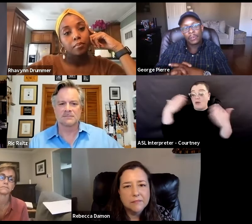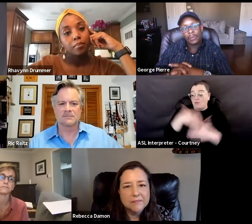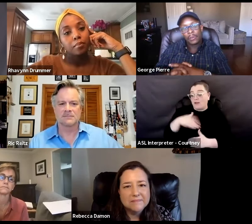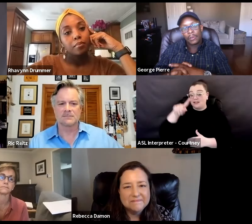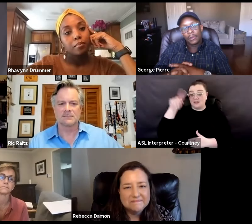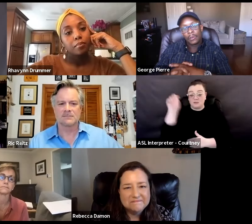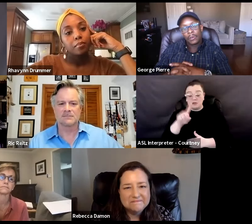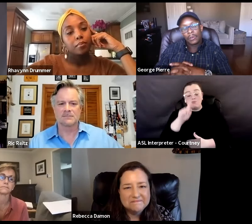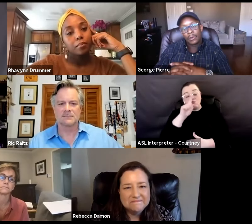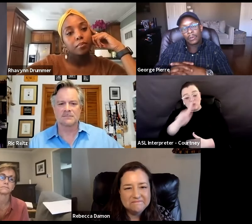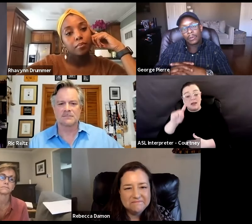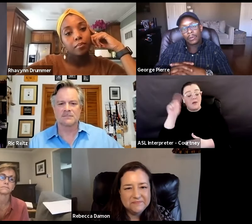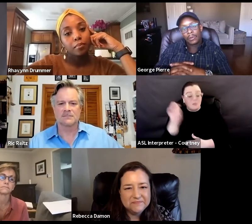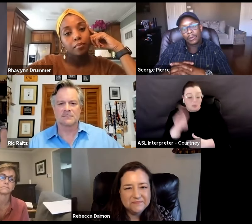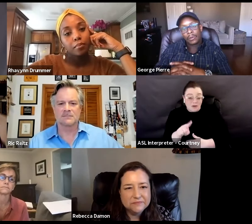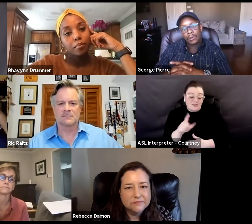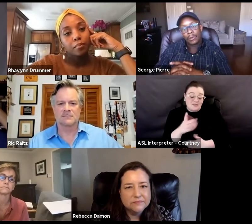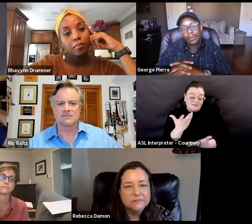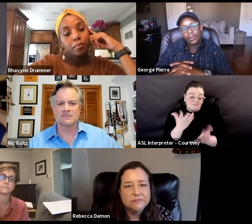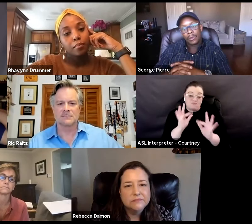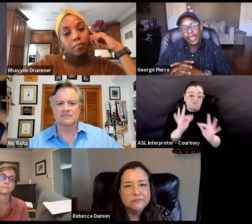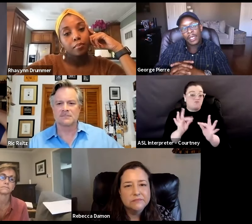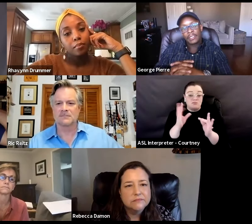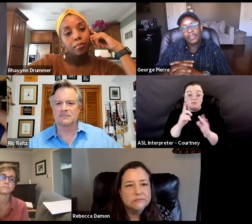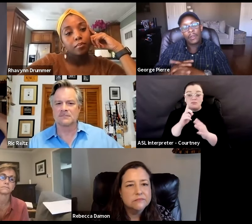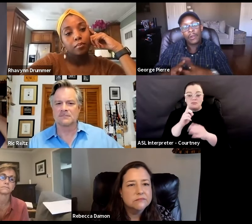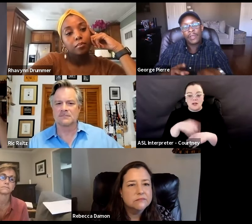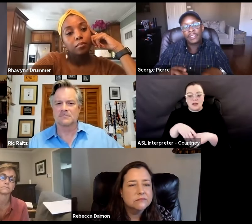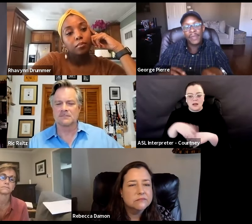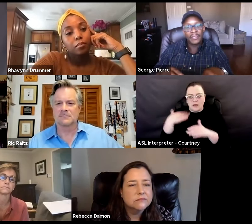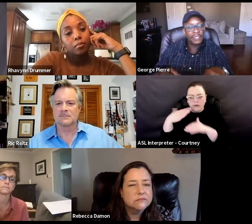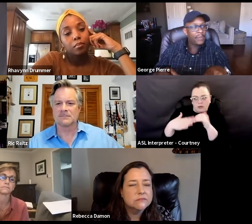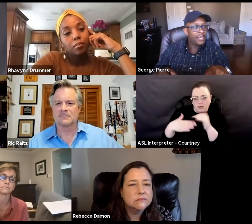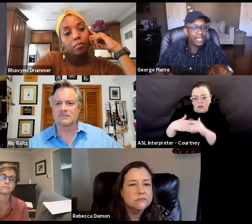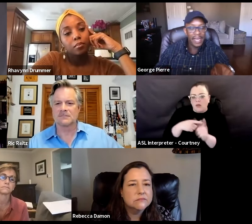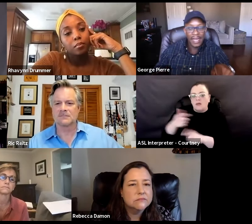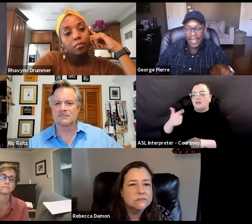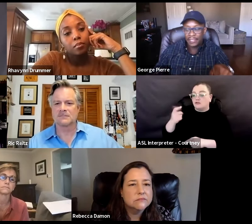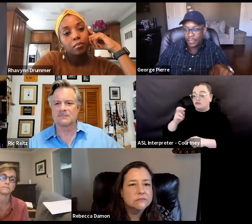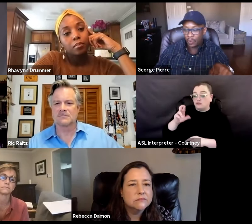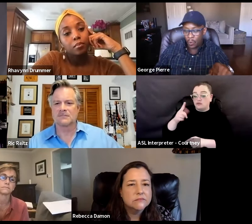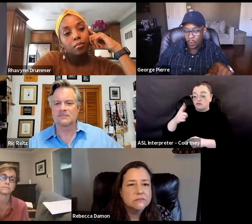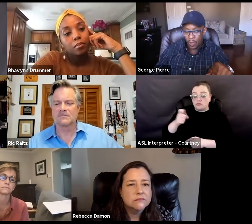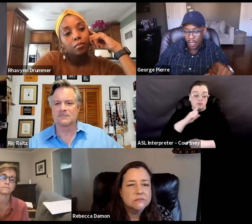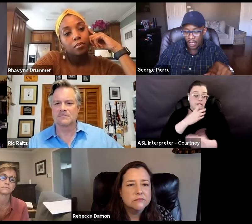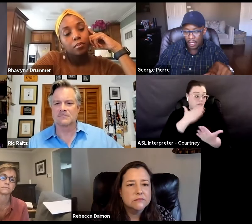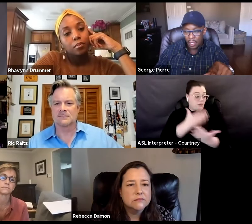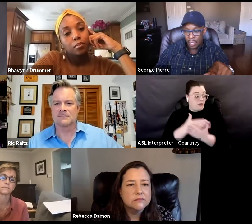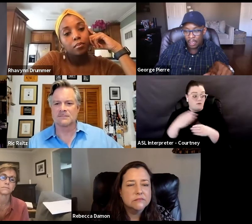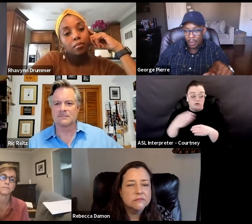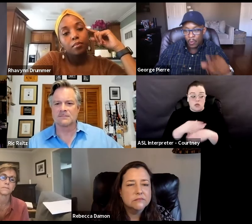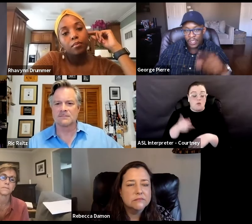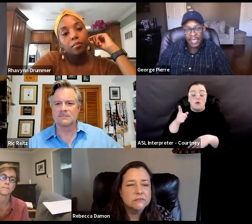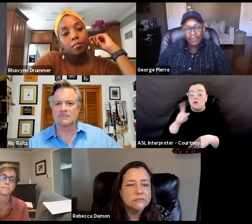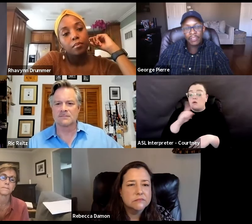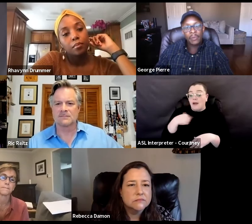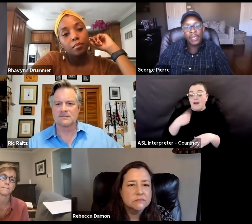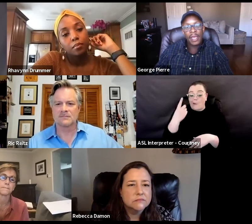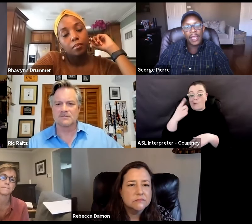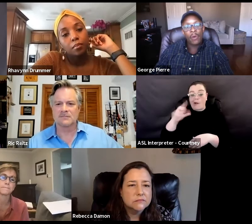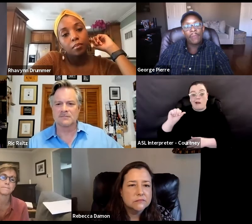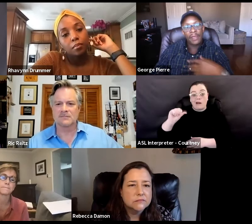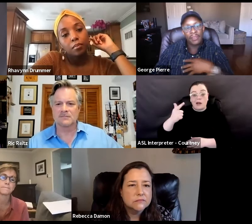really appreciate the question, because it's a real problem. Sorry, George, go ahead. No. It's amazing you say that, because I had an agent who reached out